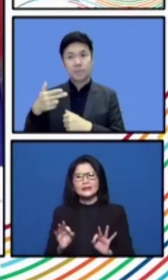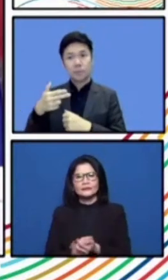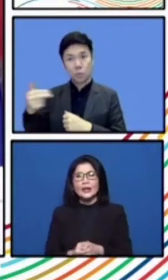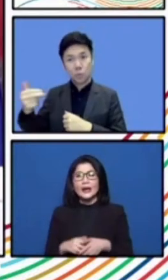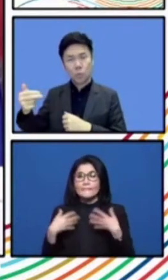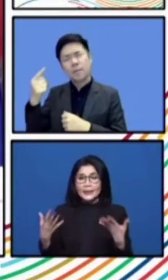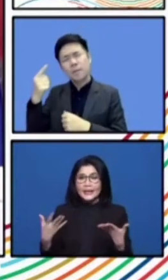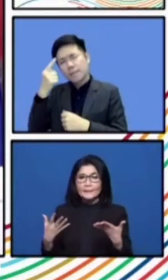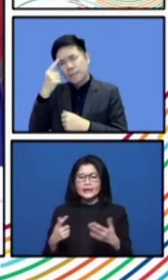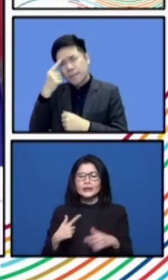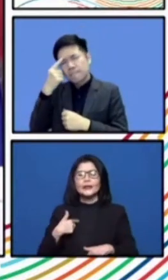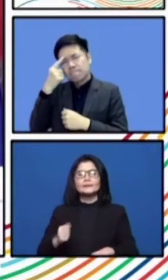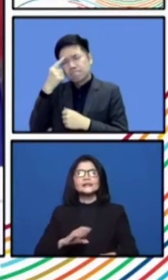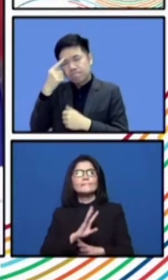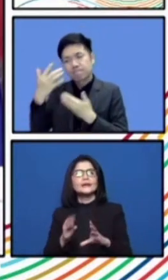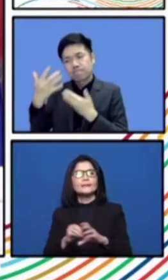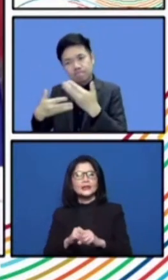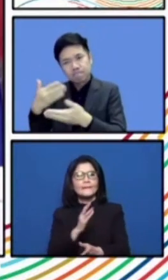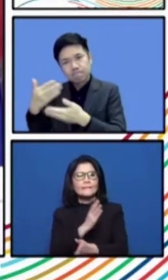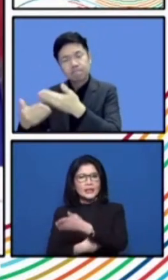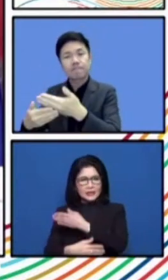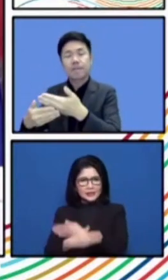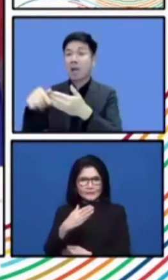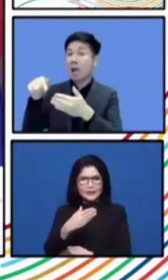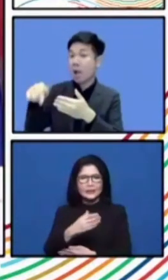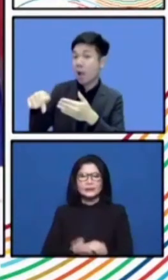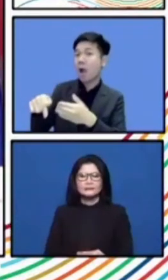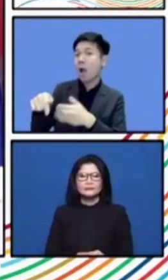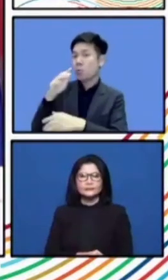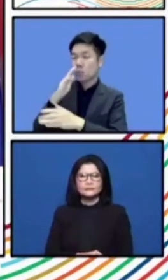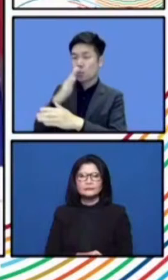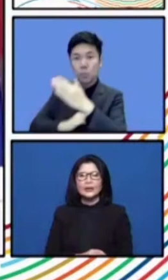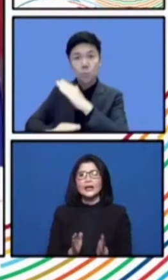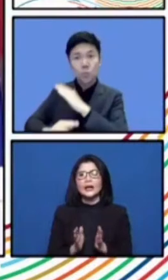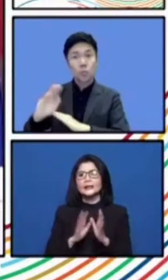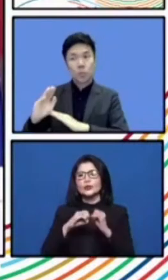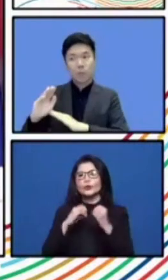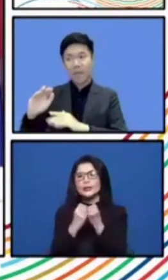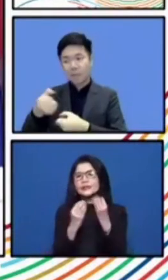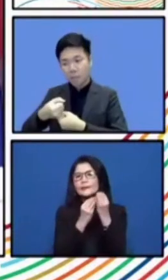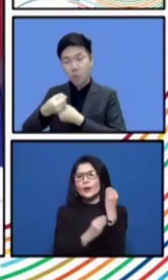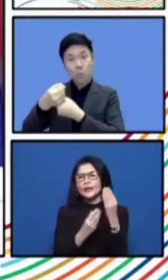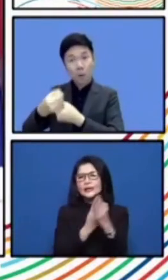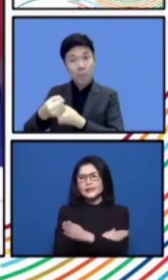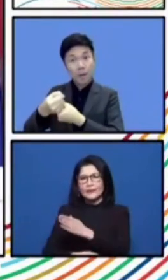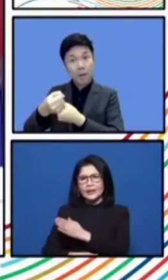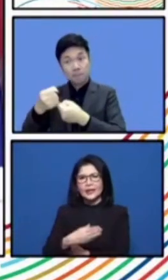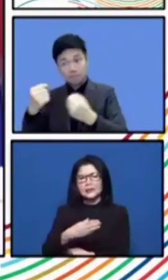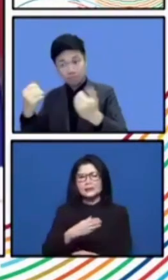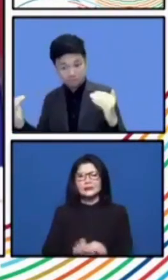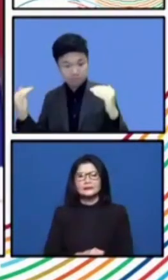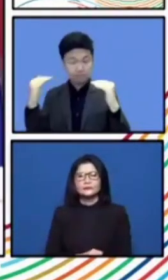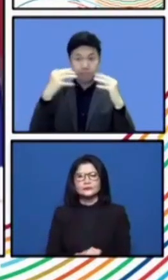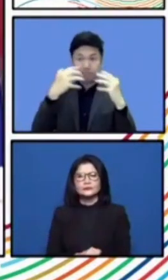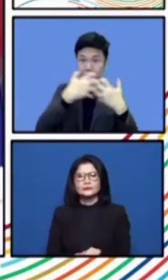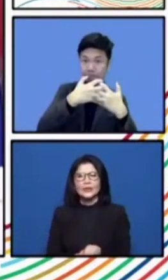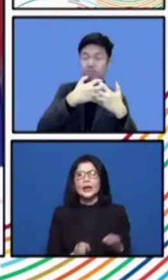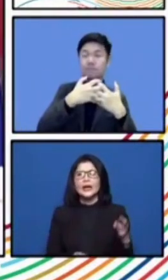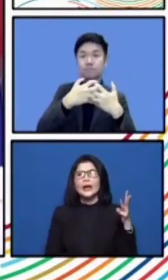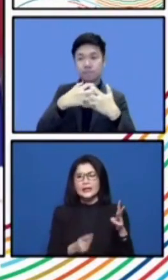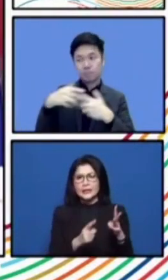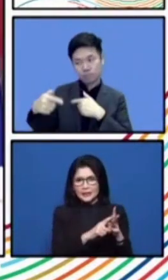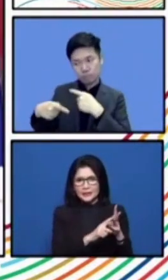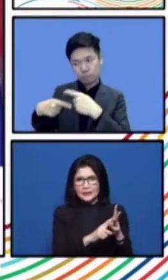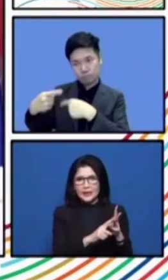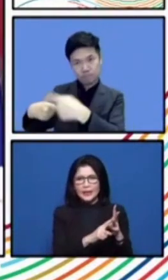with disability and their representative organizations so this is the third point that I would like to emphasize how the